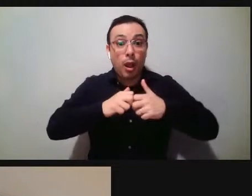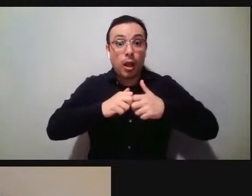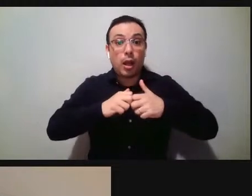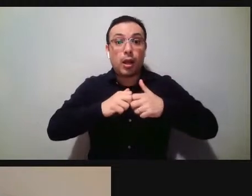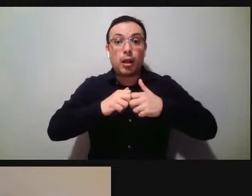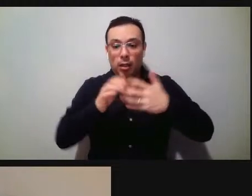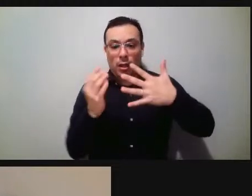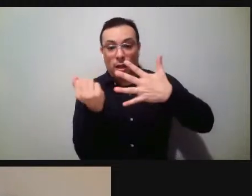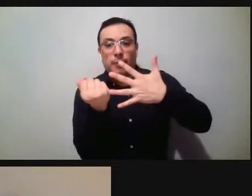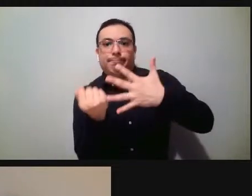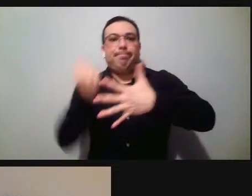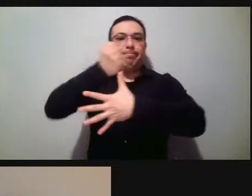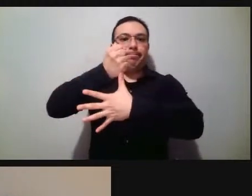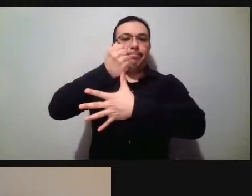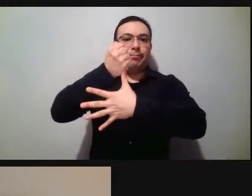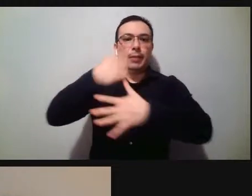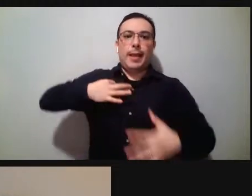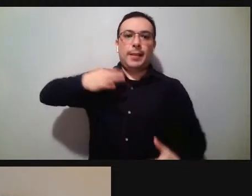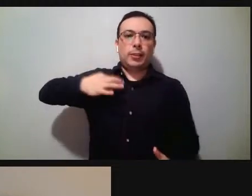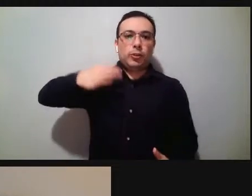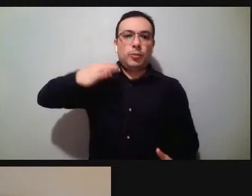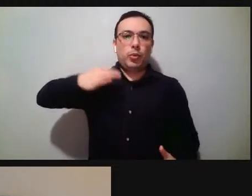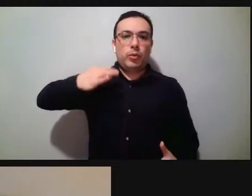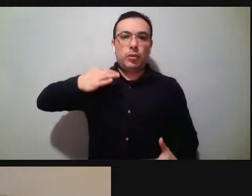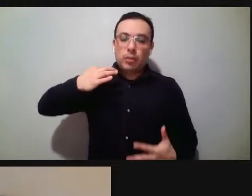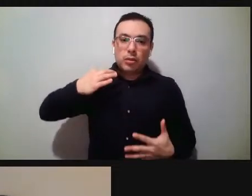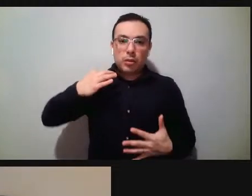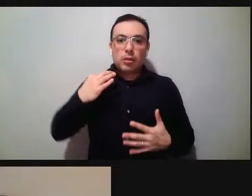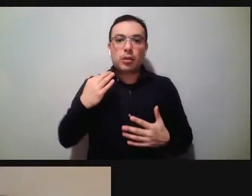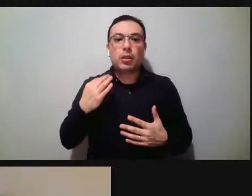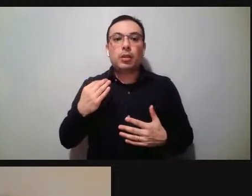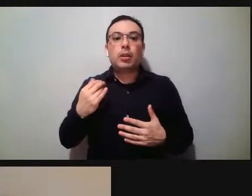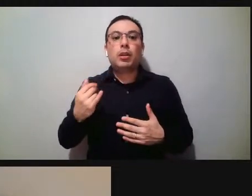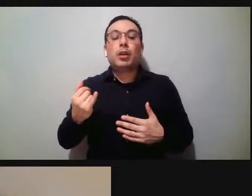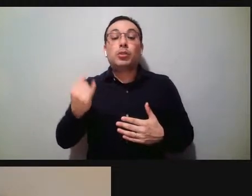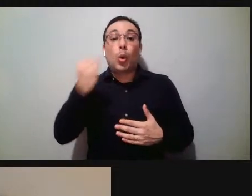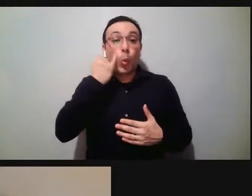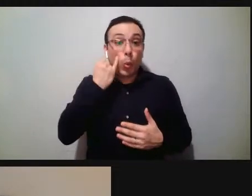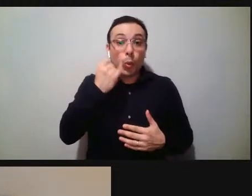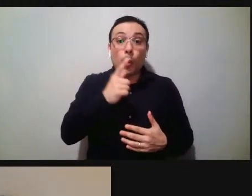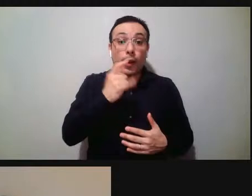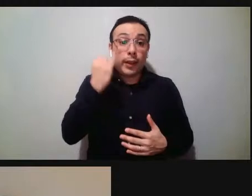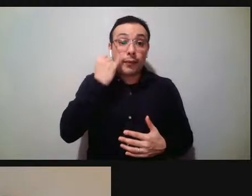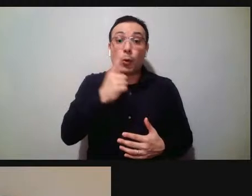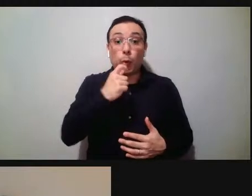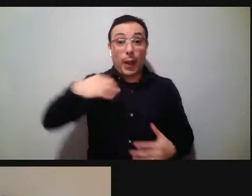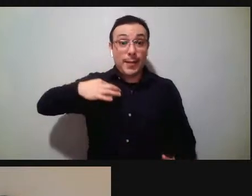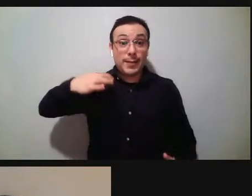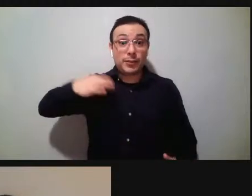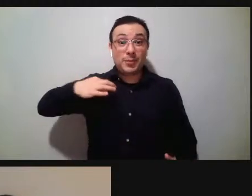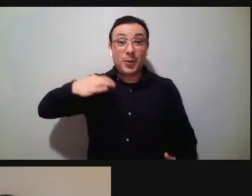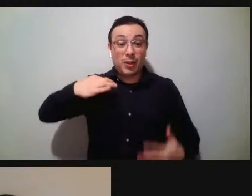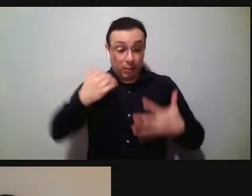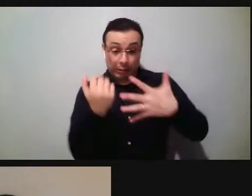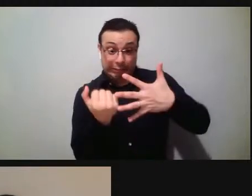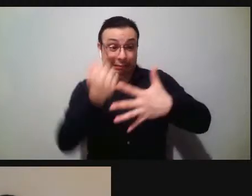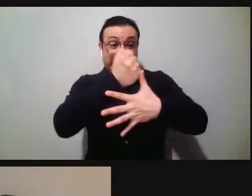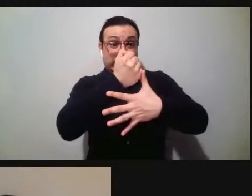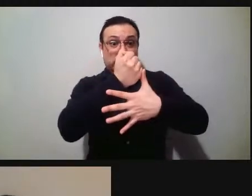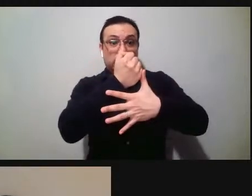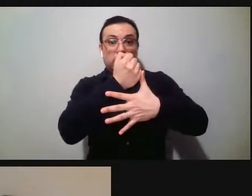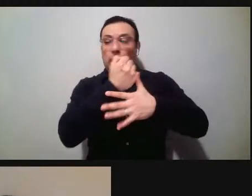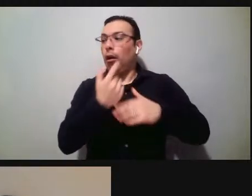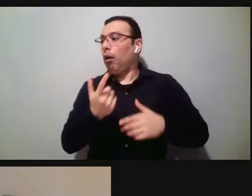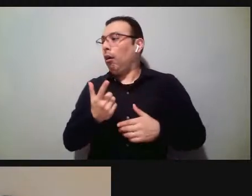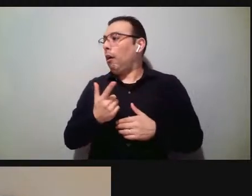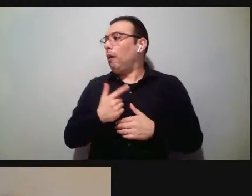the vaccine. So I don't think people should feel like they're taking somebody's slot, because you're also at risk, particularly if you have any of